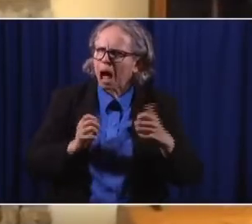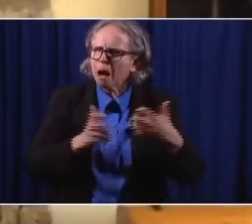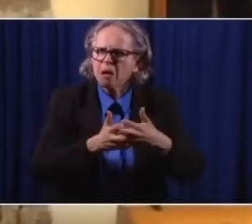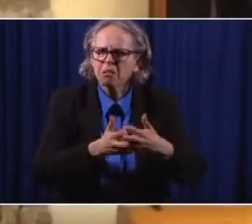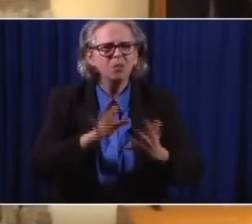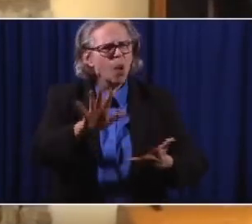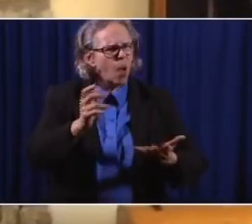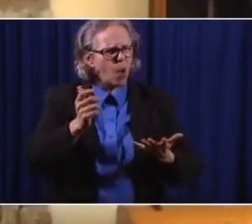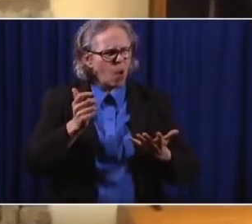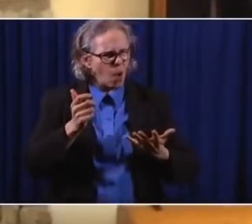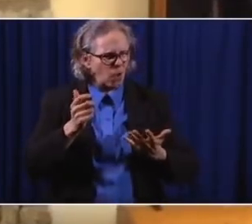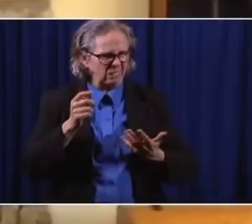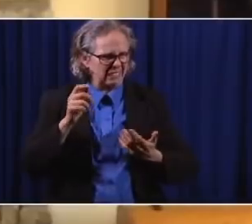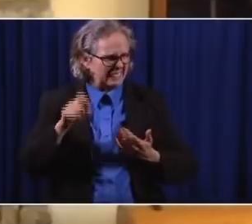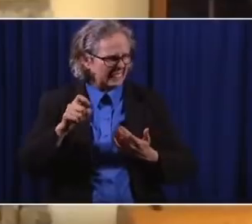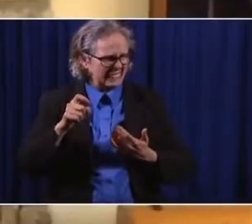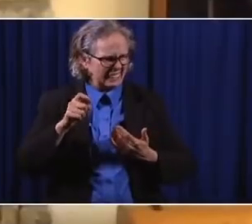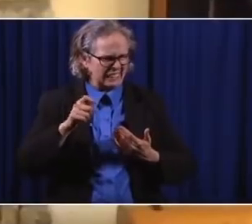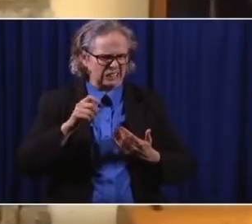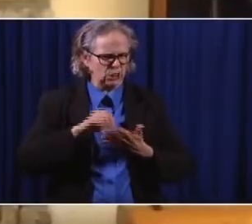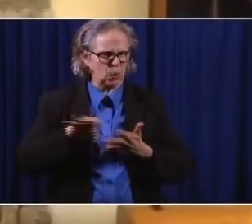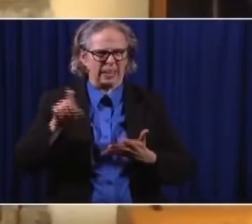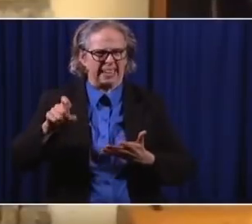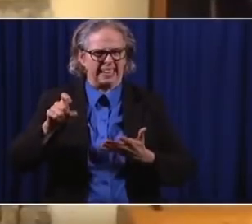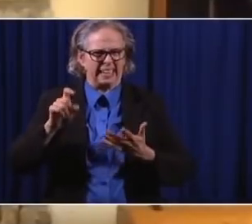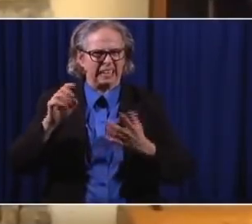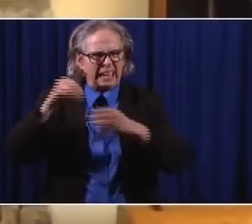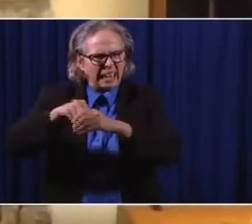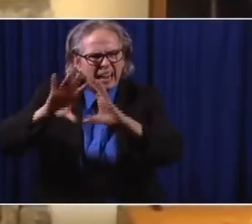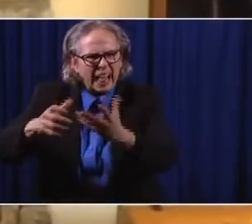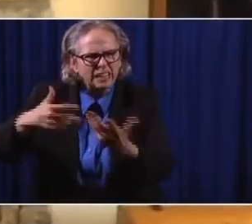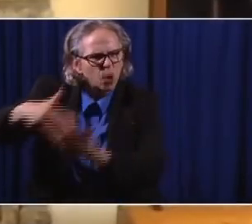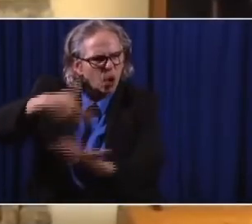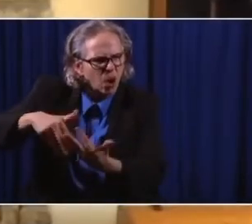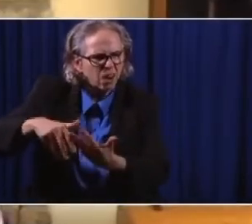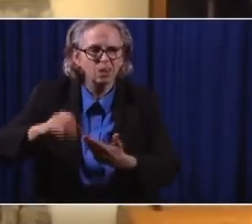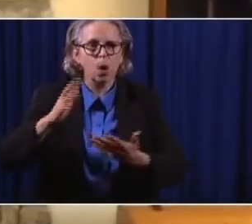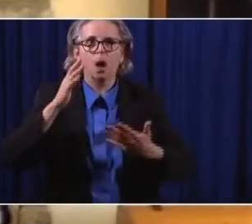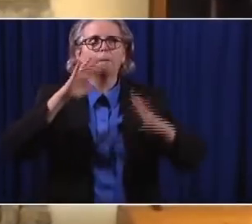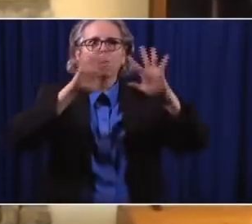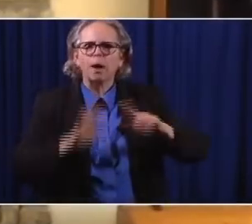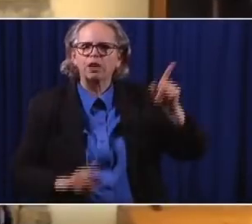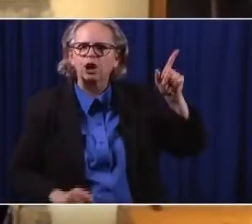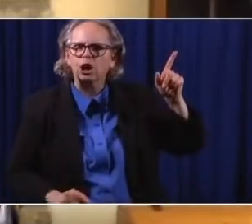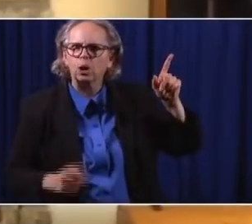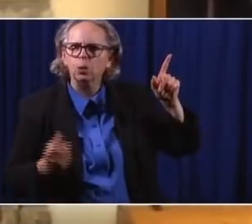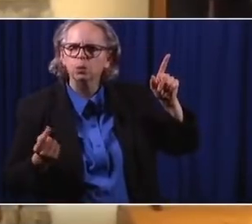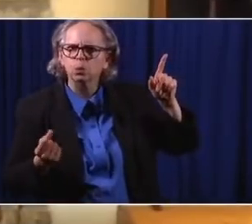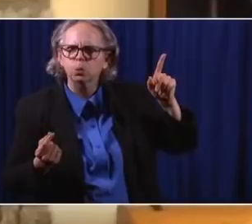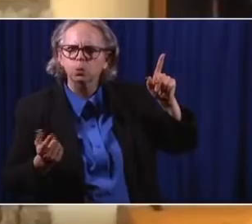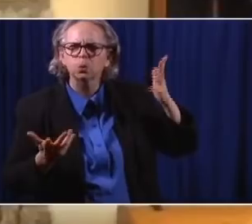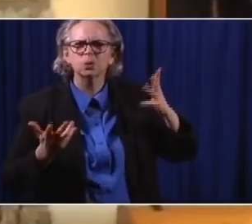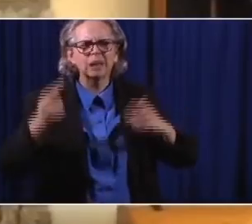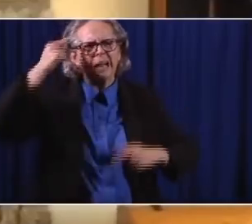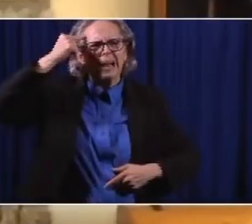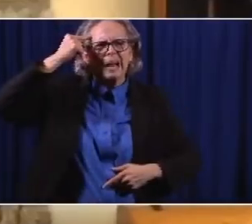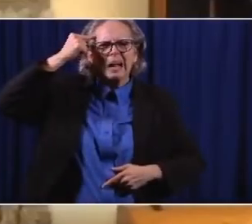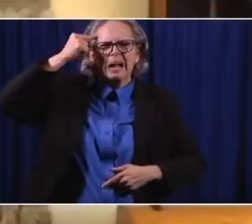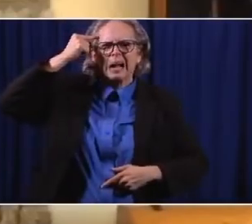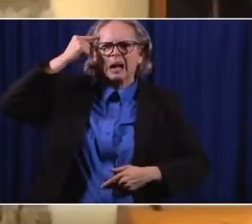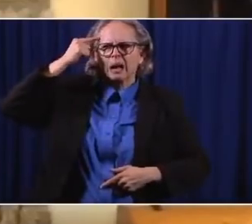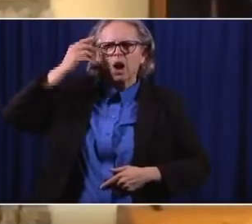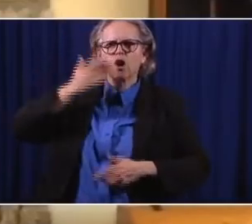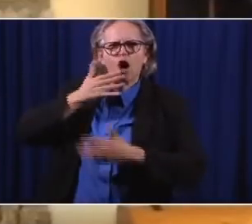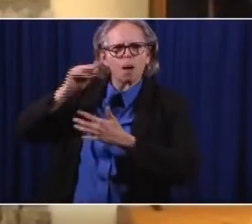in person? What's the weather, and the weather being the color-coded map and being the number of cases that we've got.